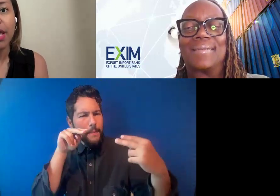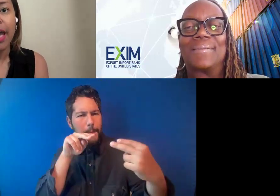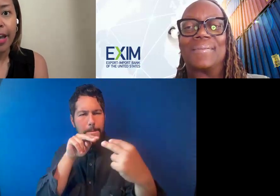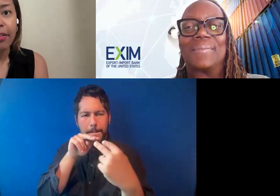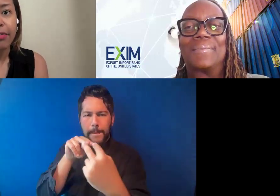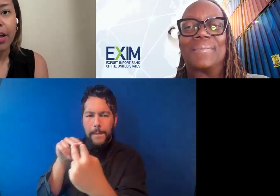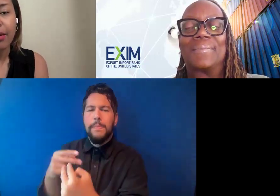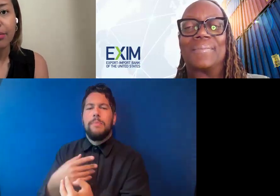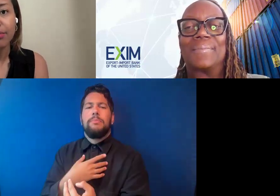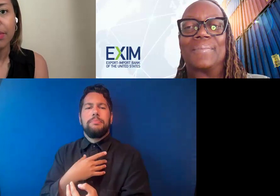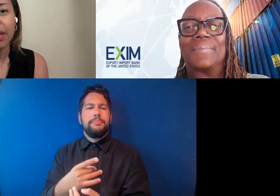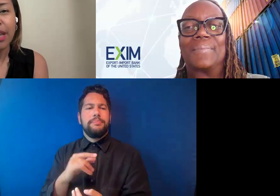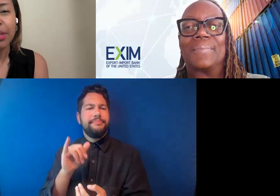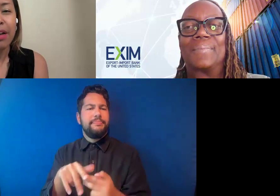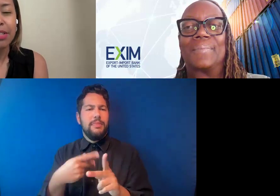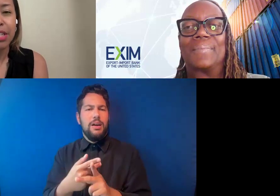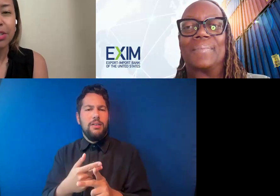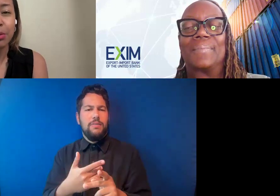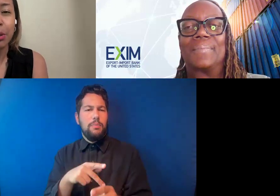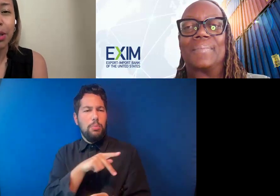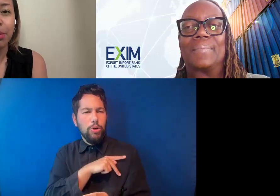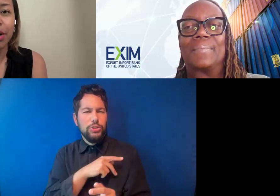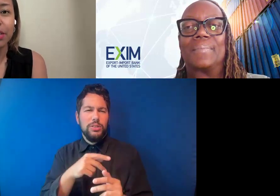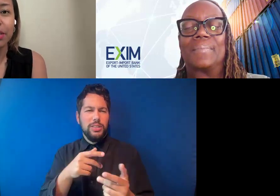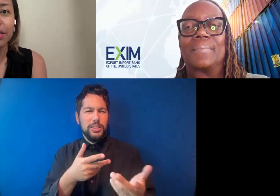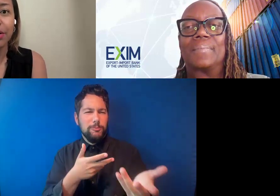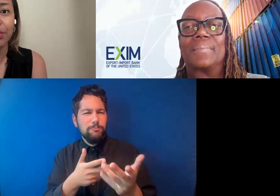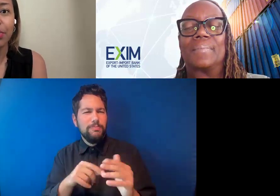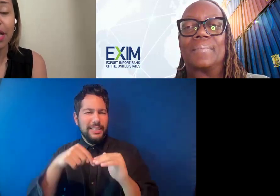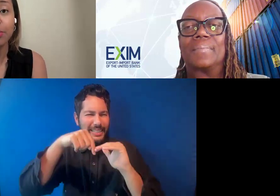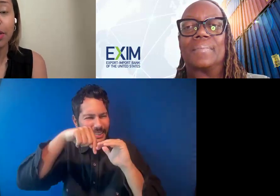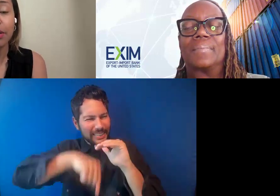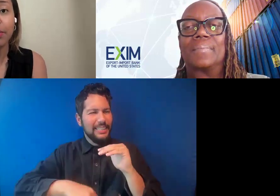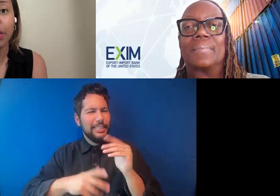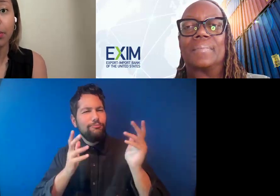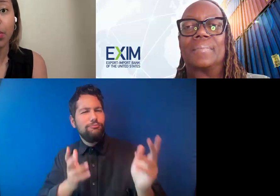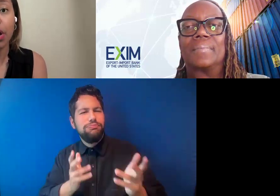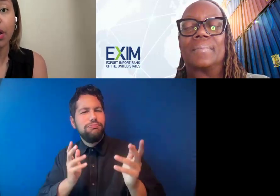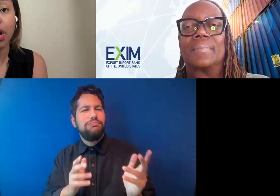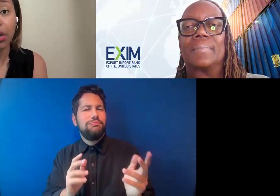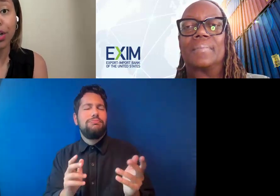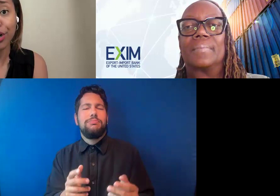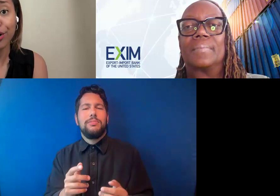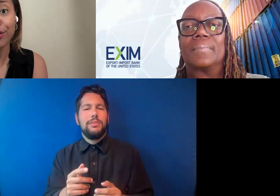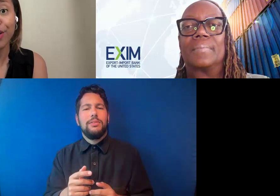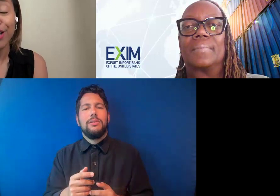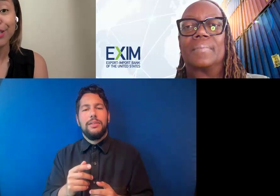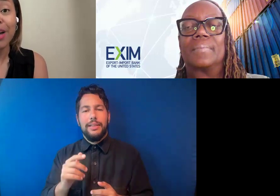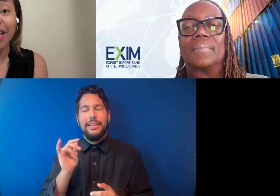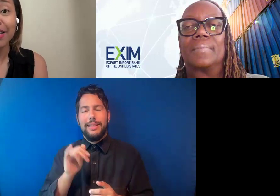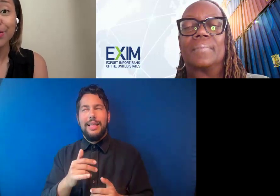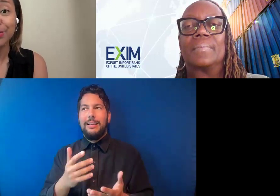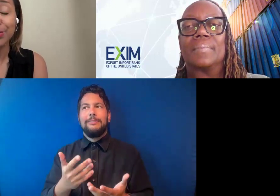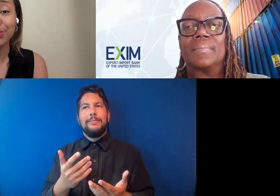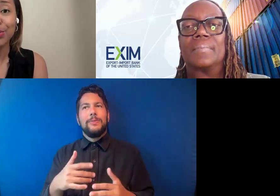to really have in-depth conversations with people in person. And so that's been a learning